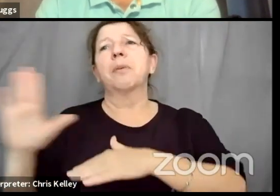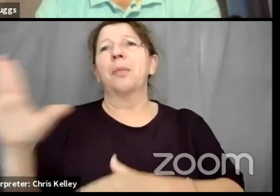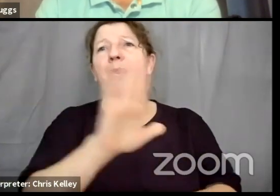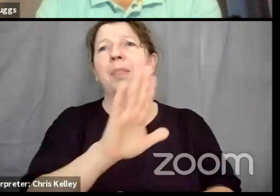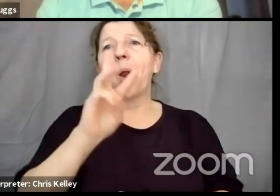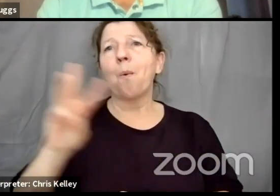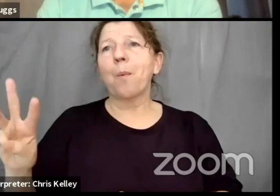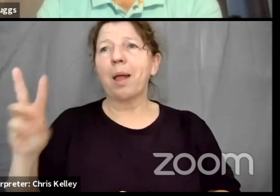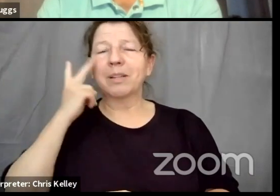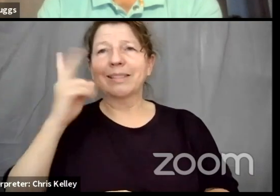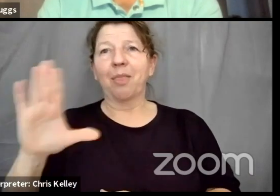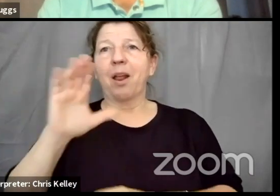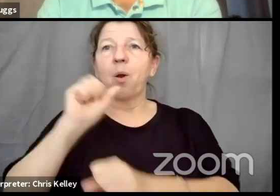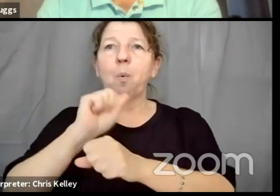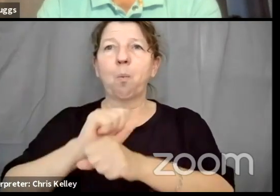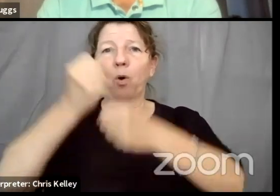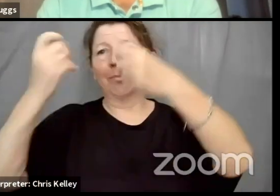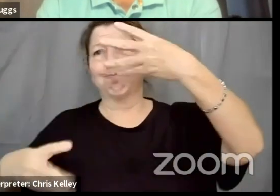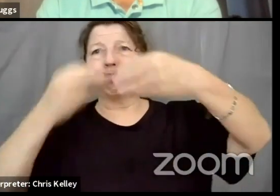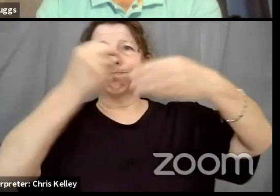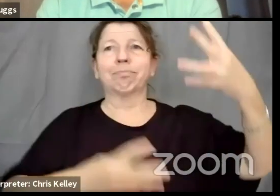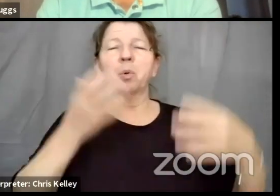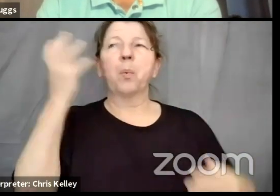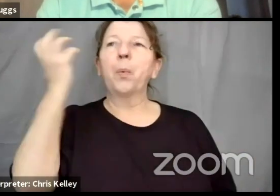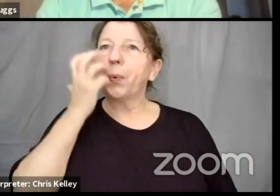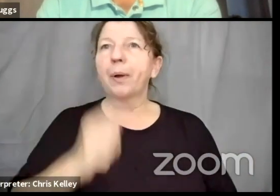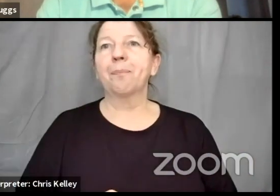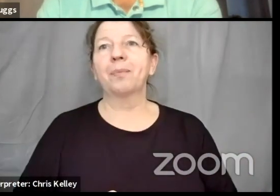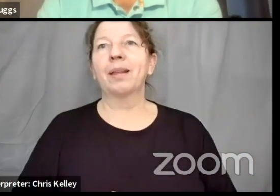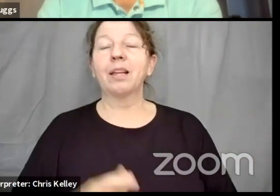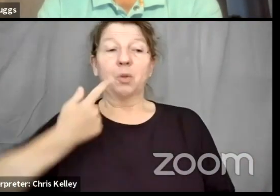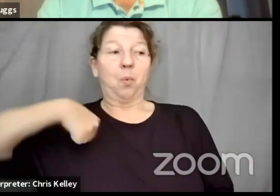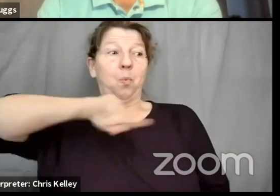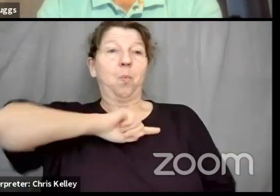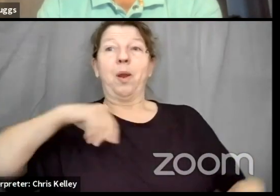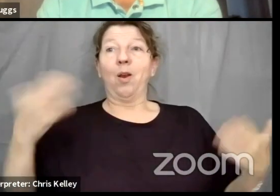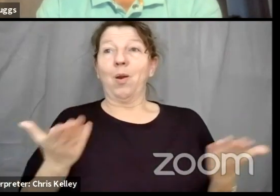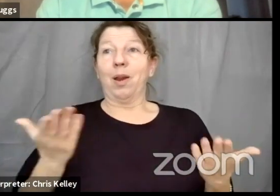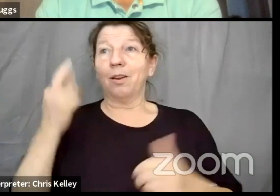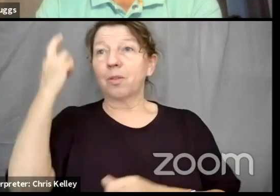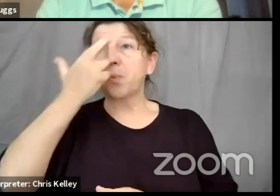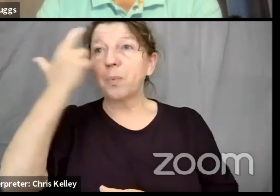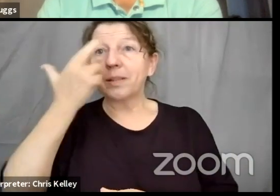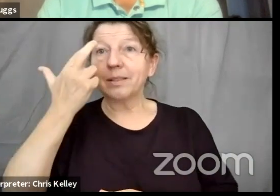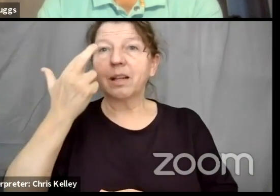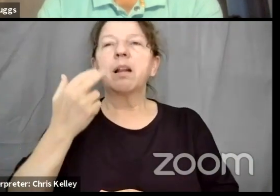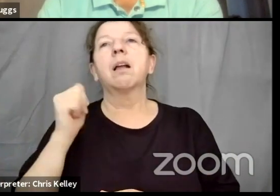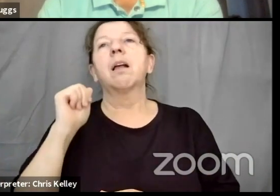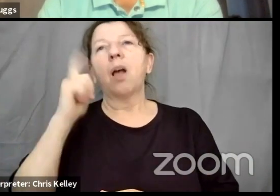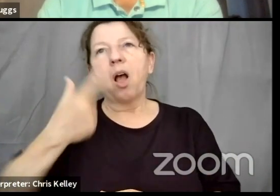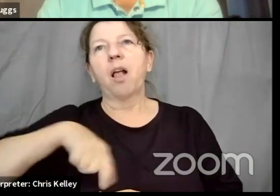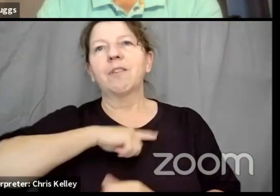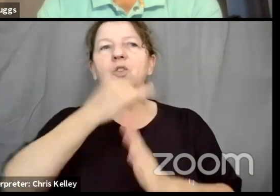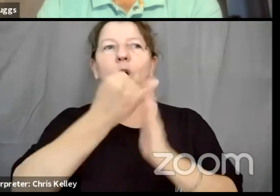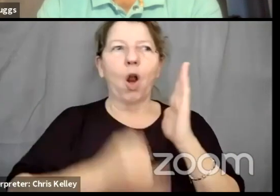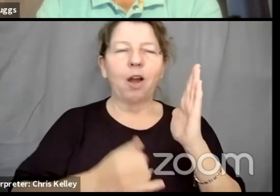their extraordinary work. But they're here today. I should say we are here today because we are all artists whose